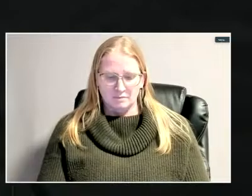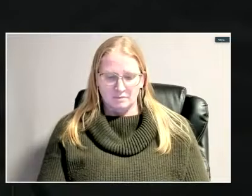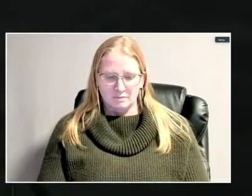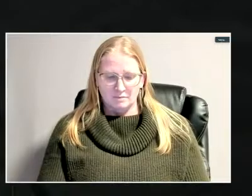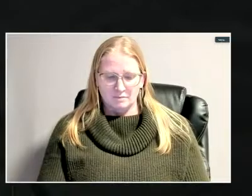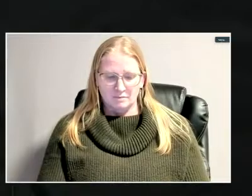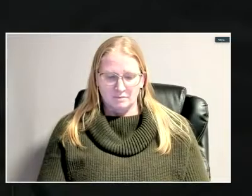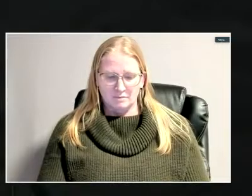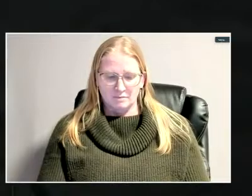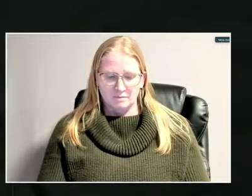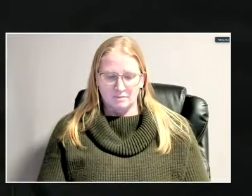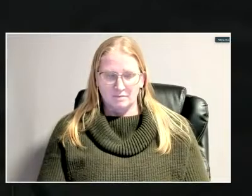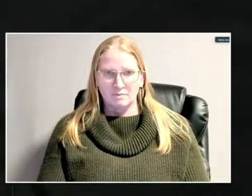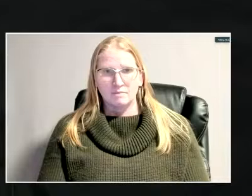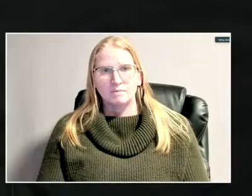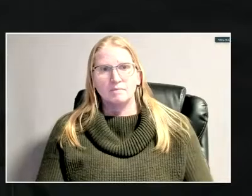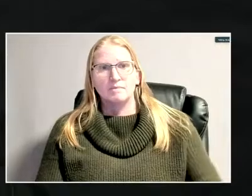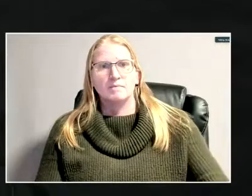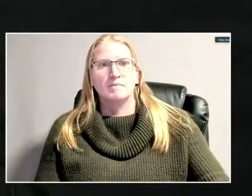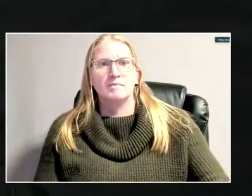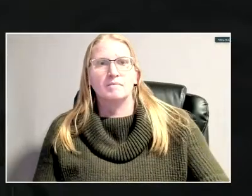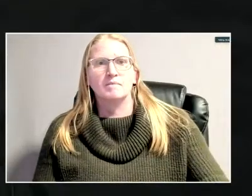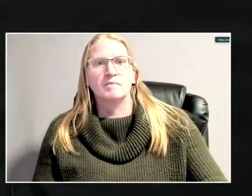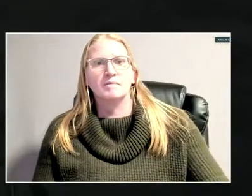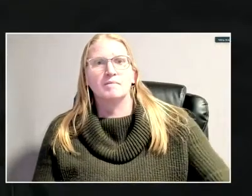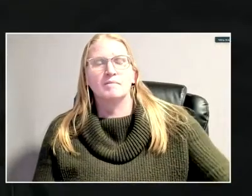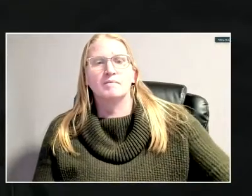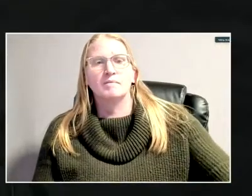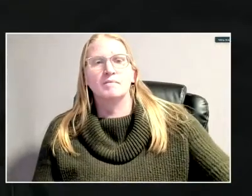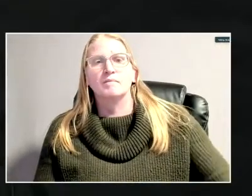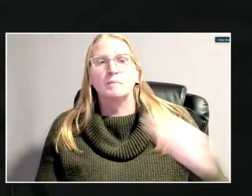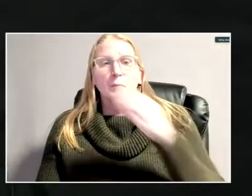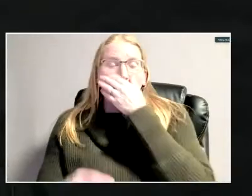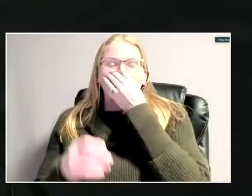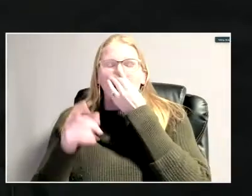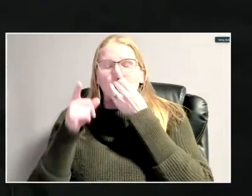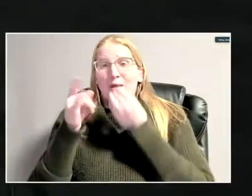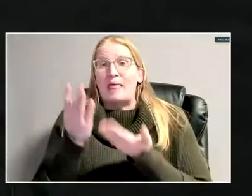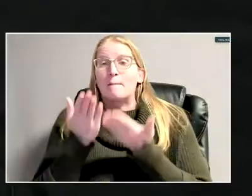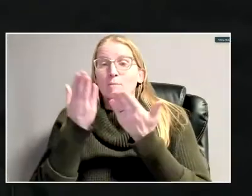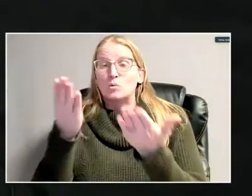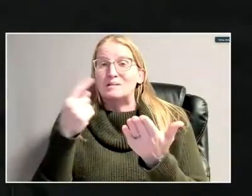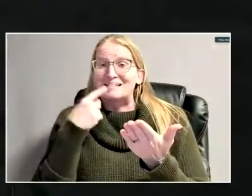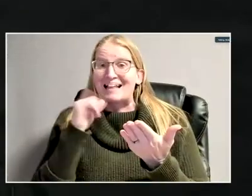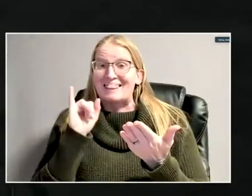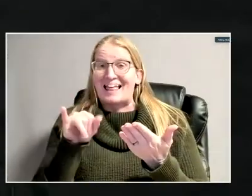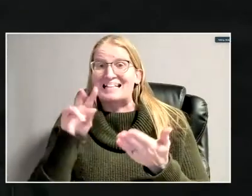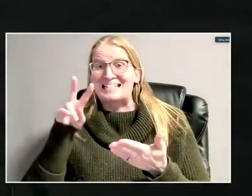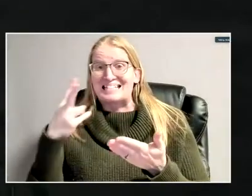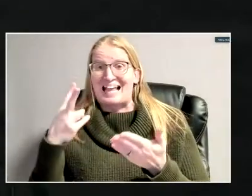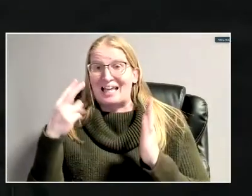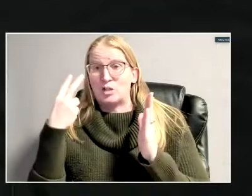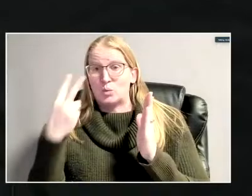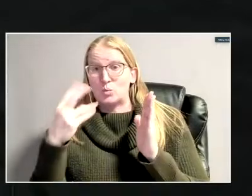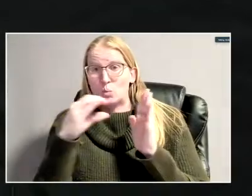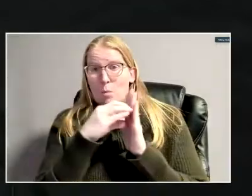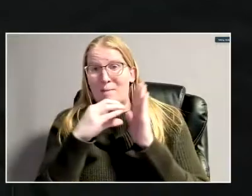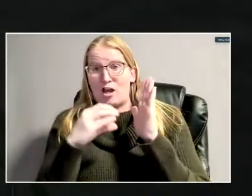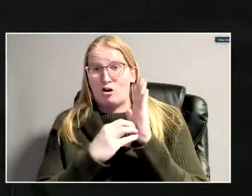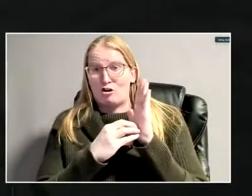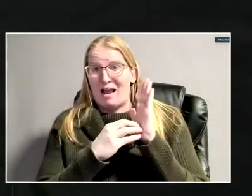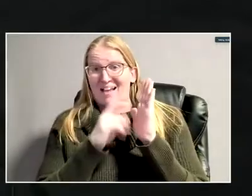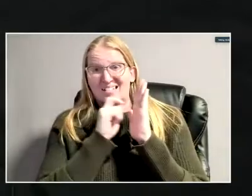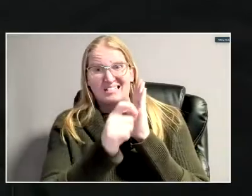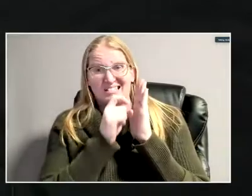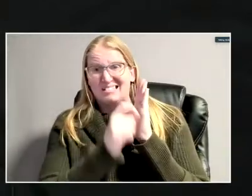can the motion to amend from Miss turbo is to strike out the second two paragraphs and